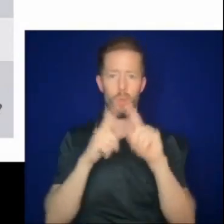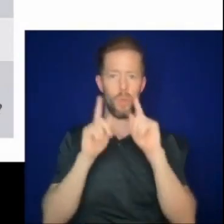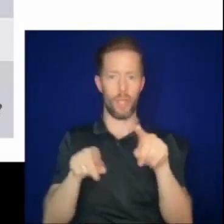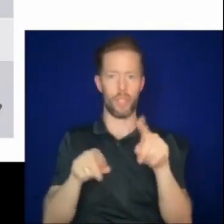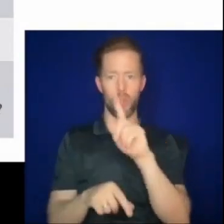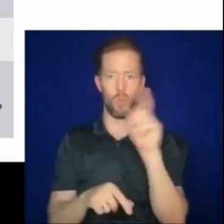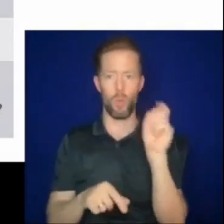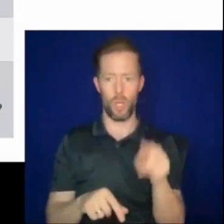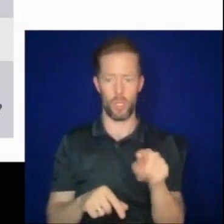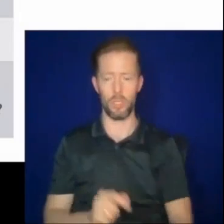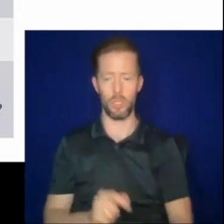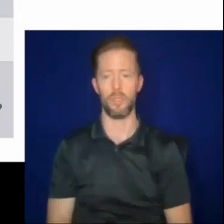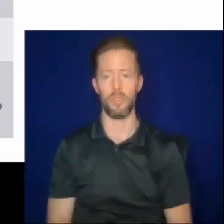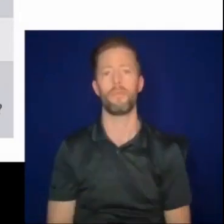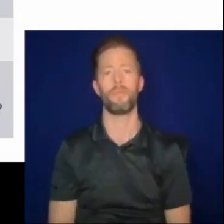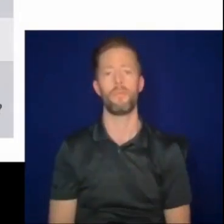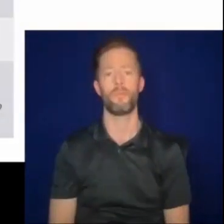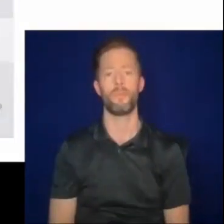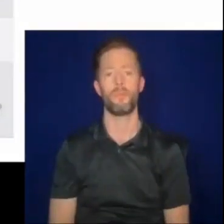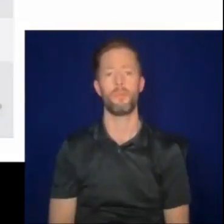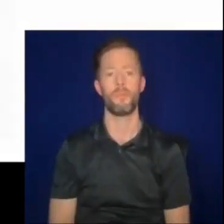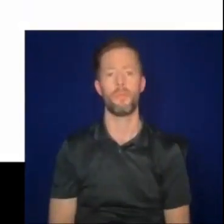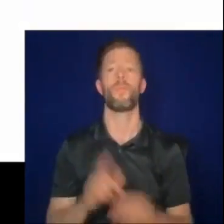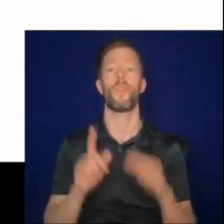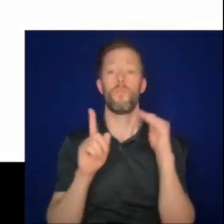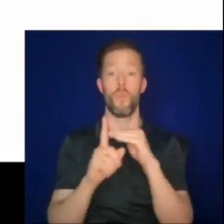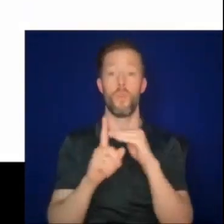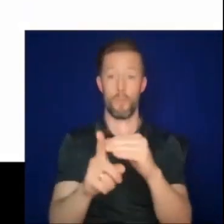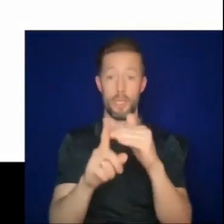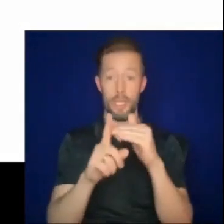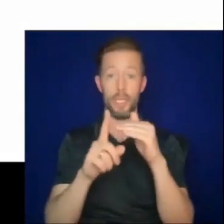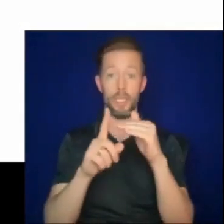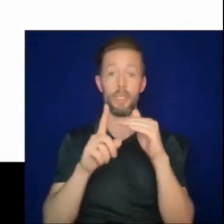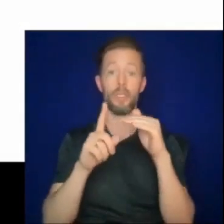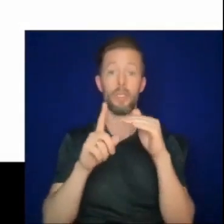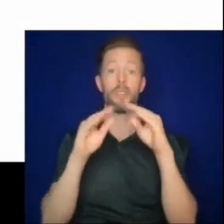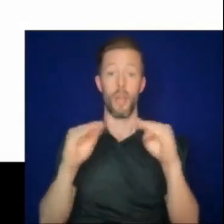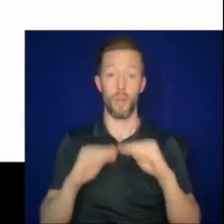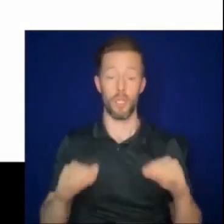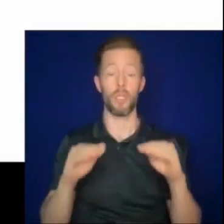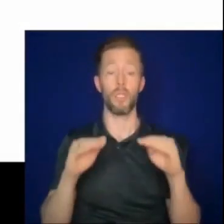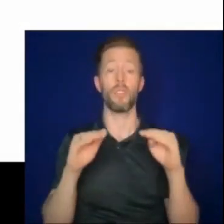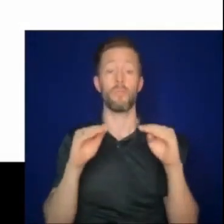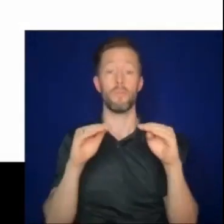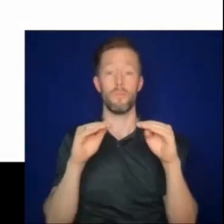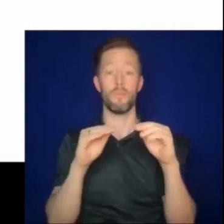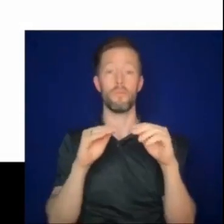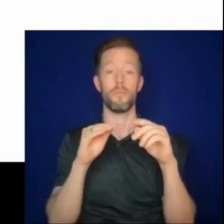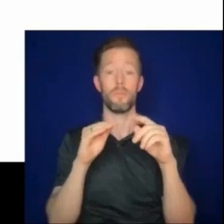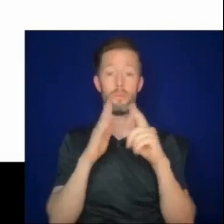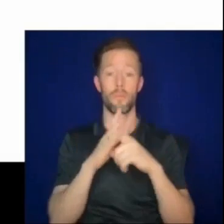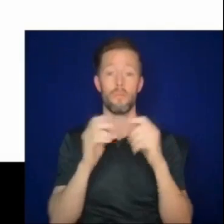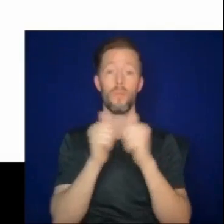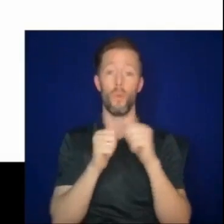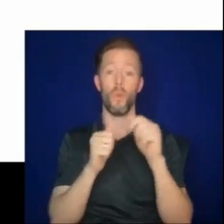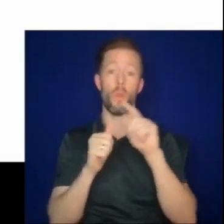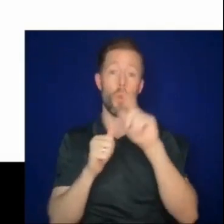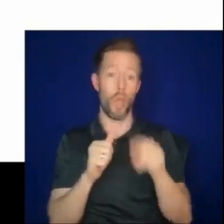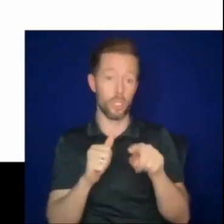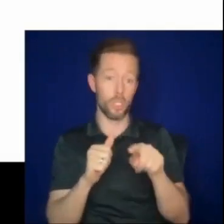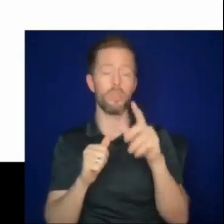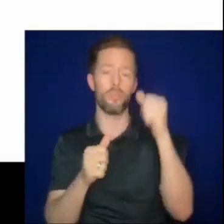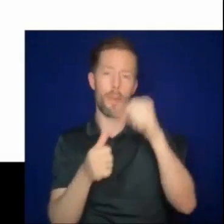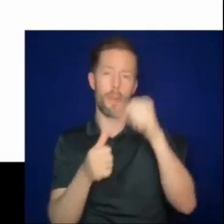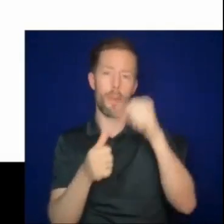really support their ability to answer these questions. The prompting hierarchy really starts with that first initial prompt, which